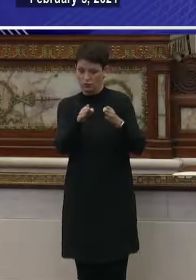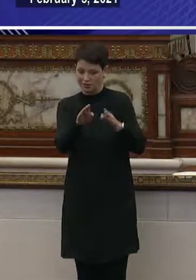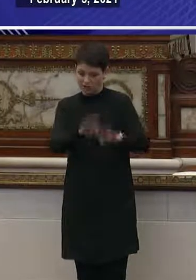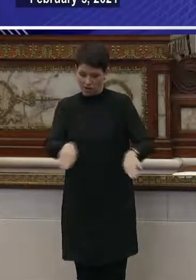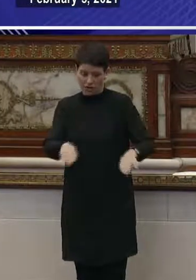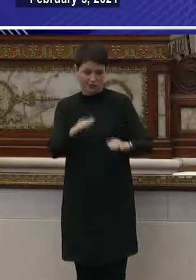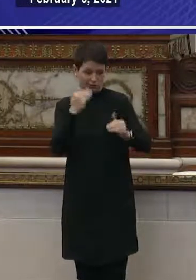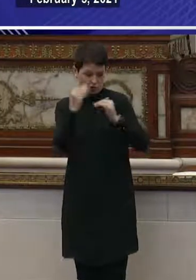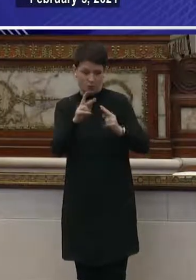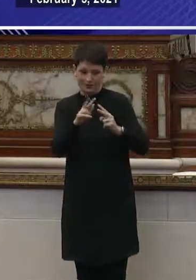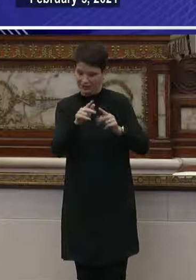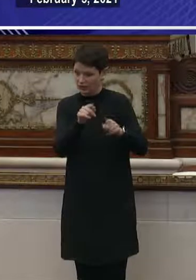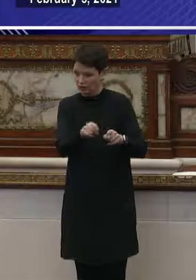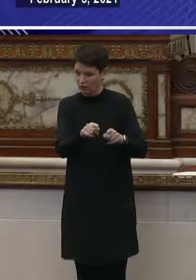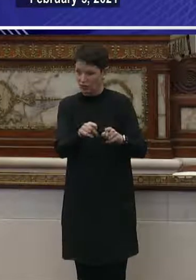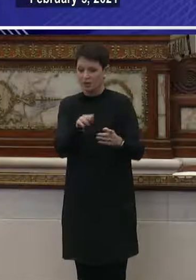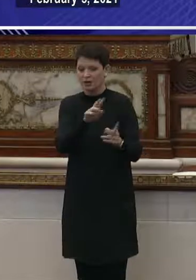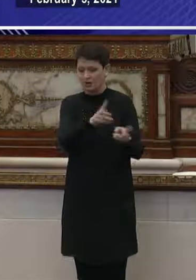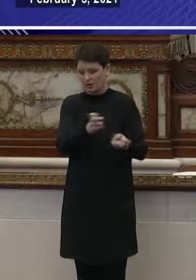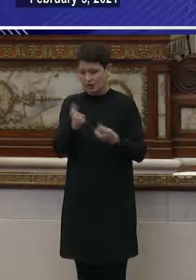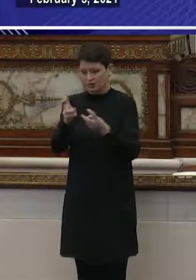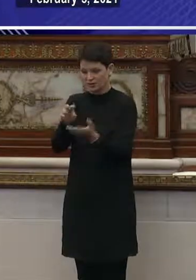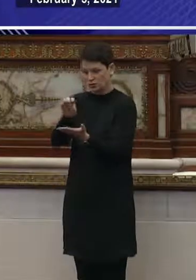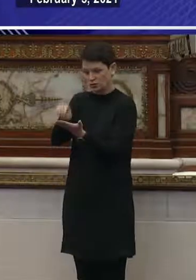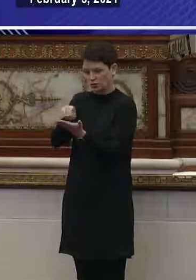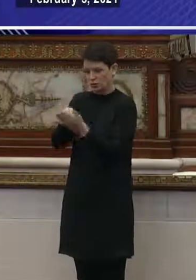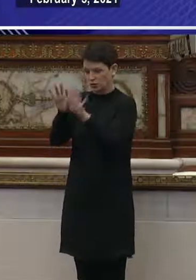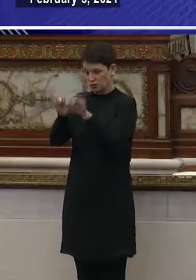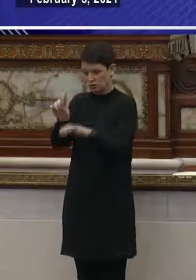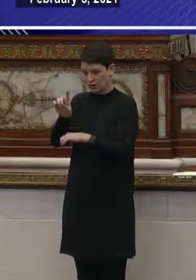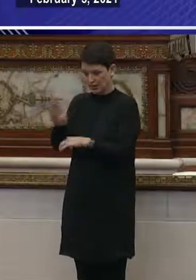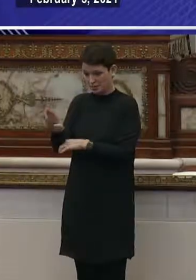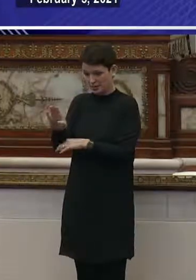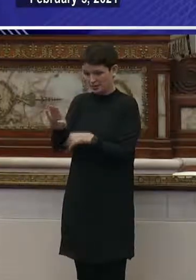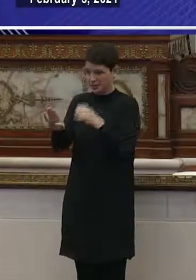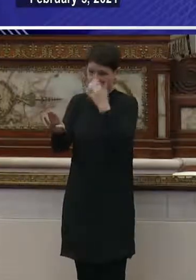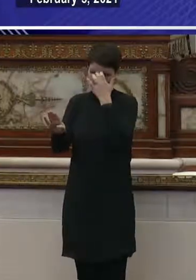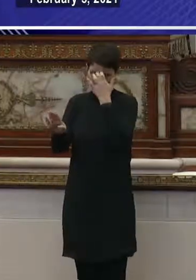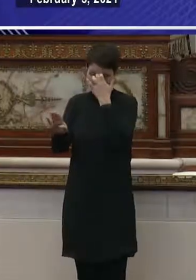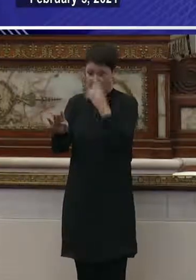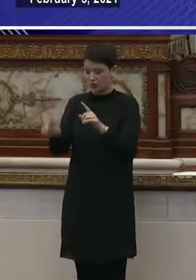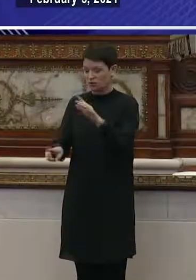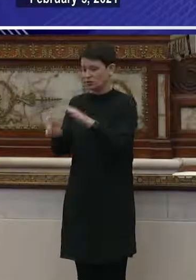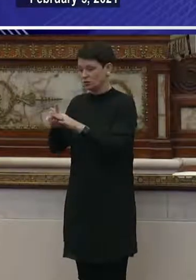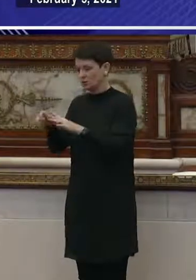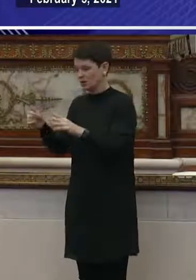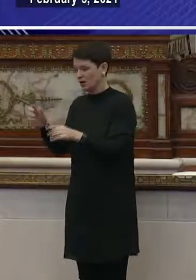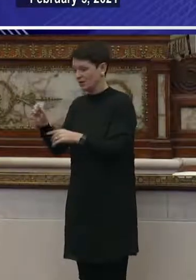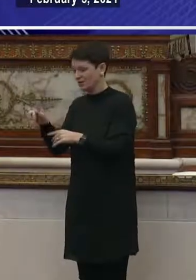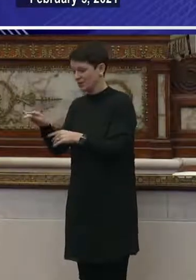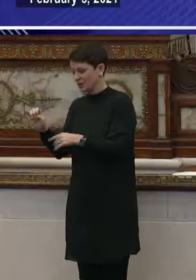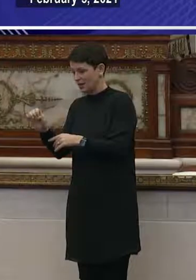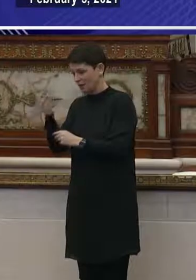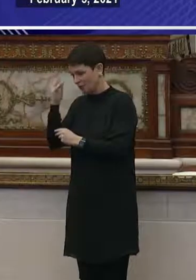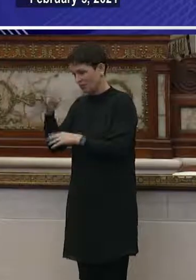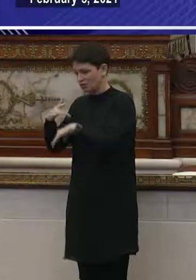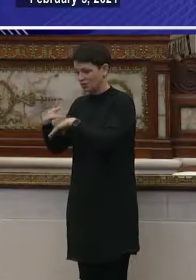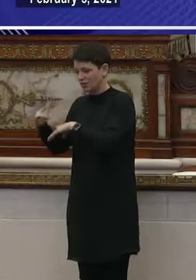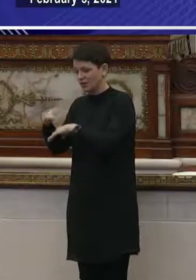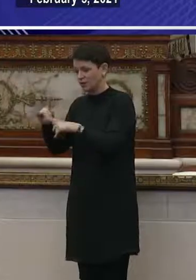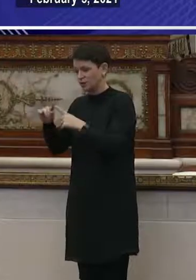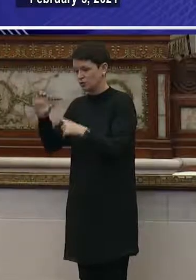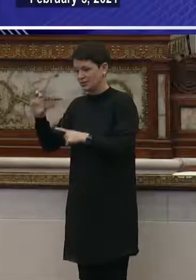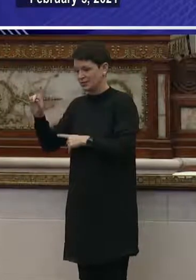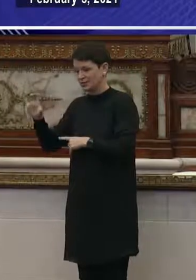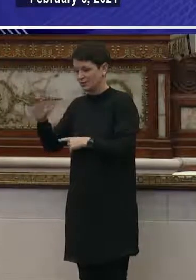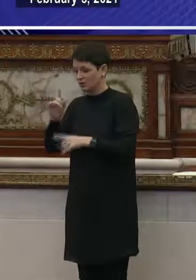an adult, that record goes into that registry. And if that person then shows up at another site, then that information is available. Or if they show